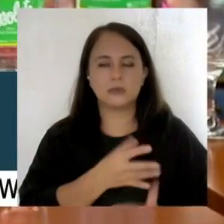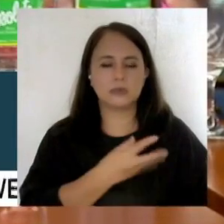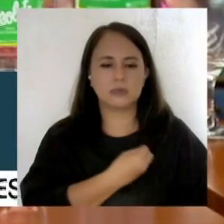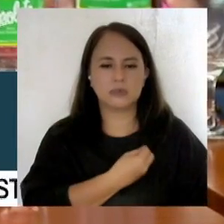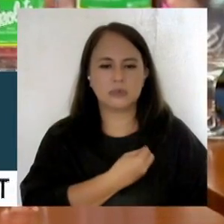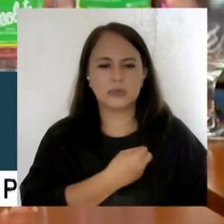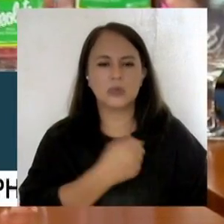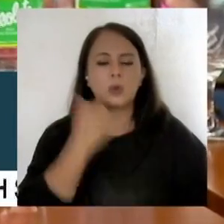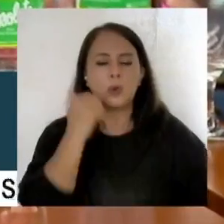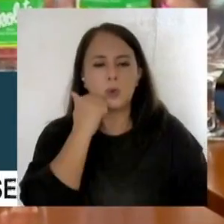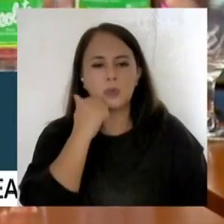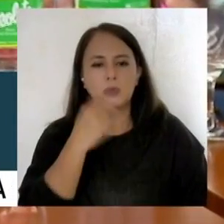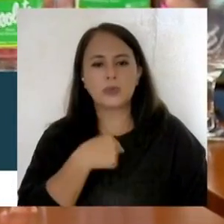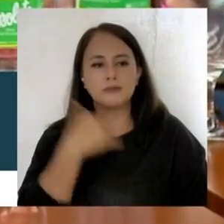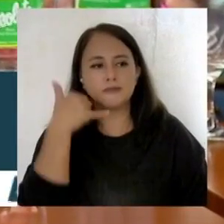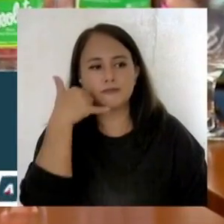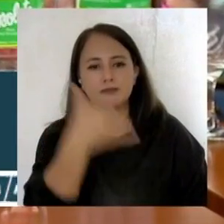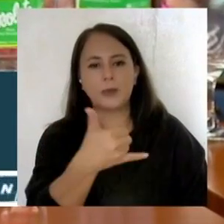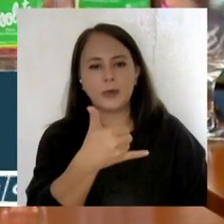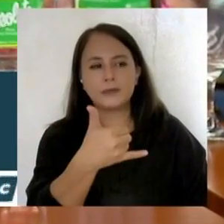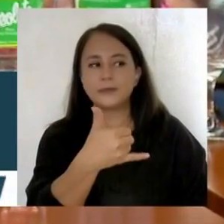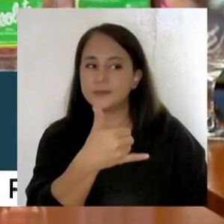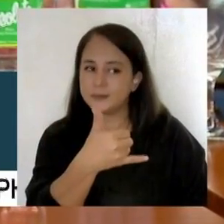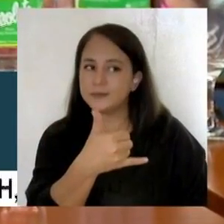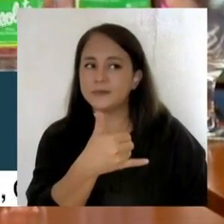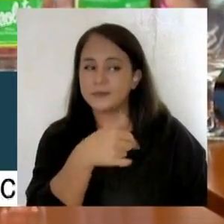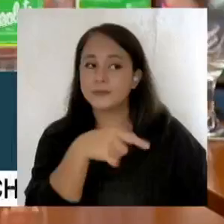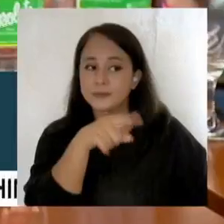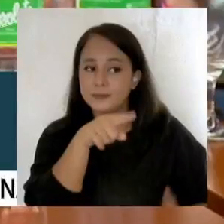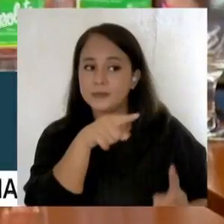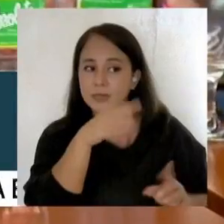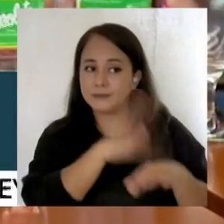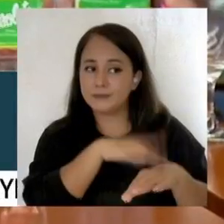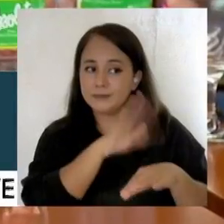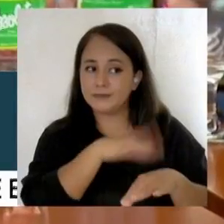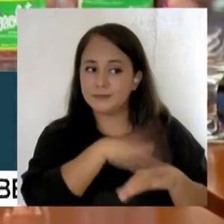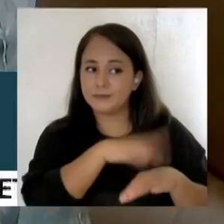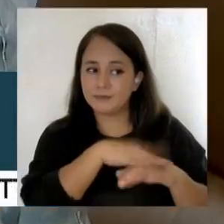always call them and berate them and threaten them. So,